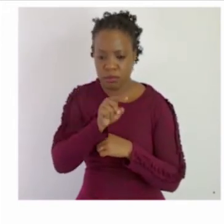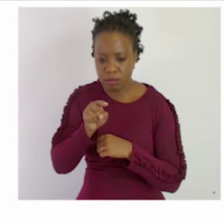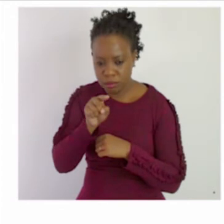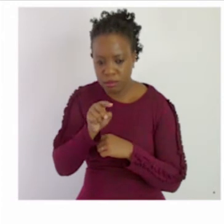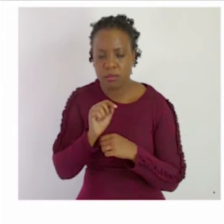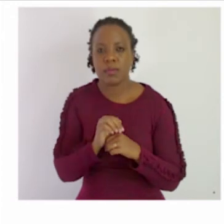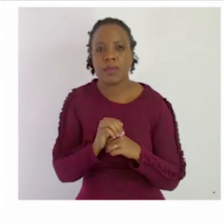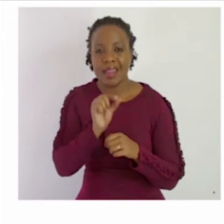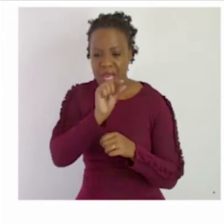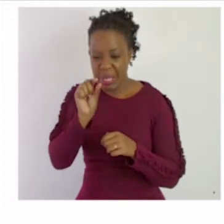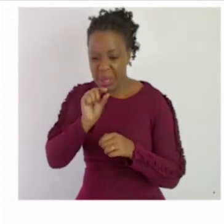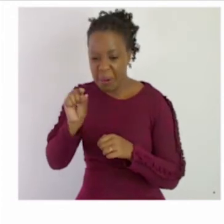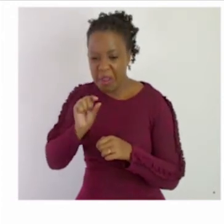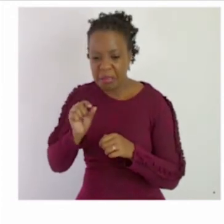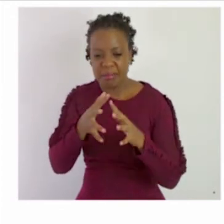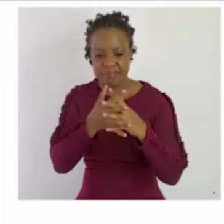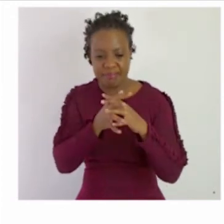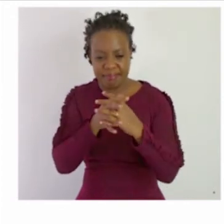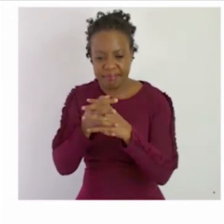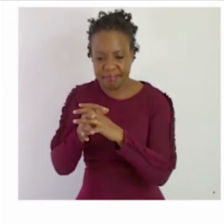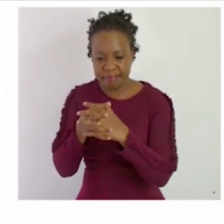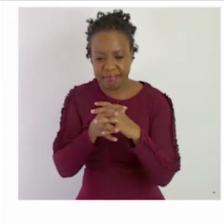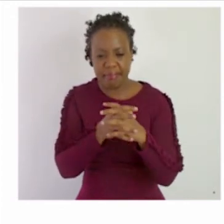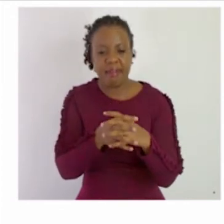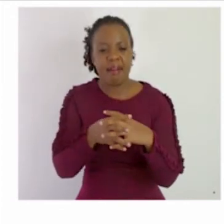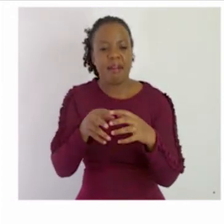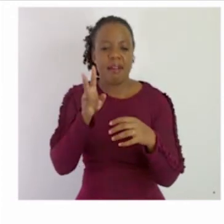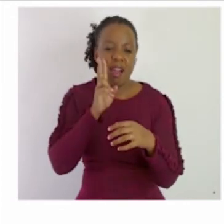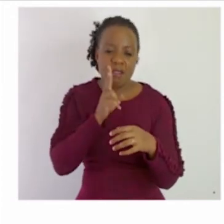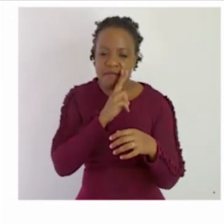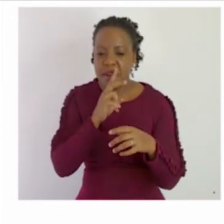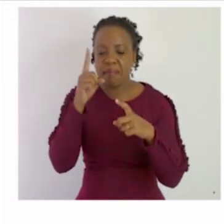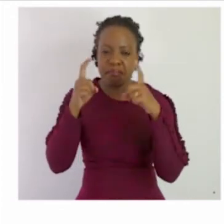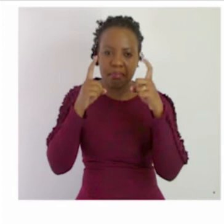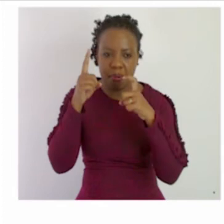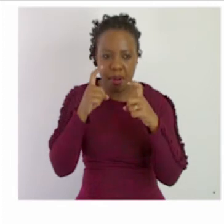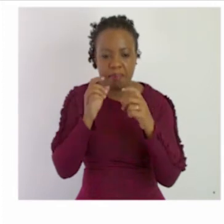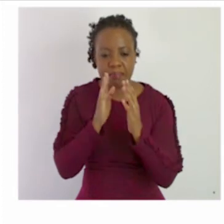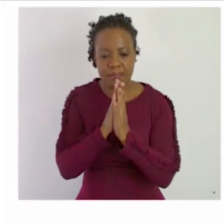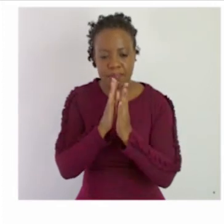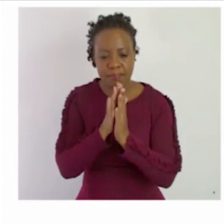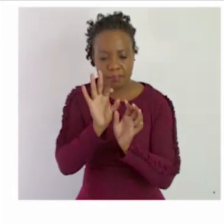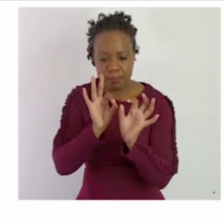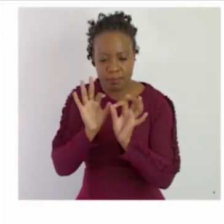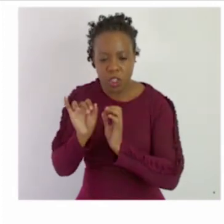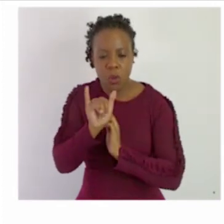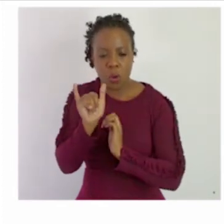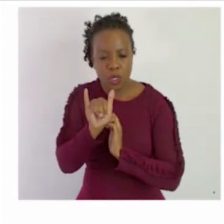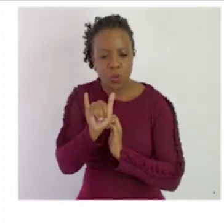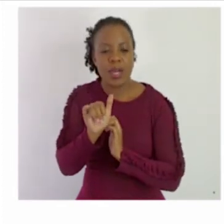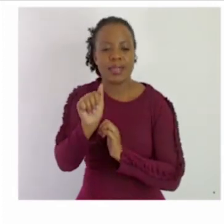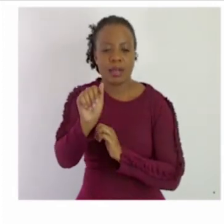they're also mixed with verbs, mixed with adjectives, etc. Just pick on abstract nouns and